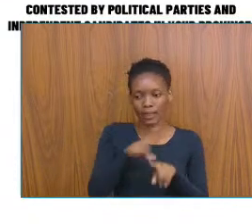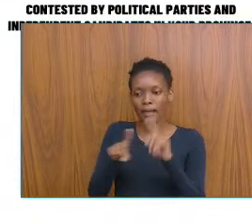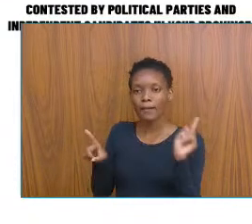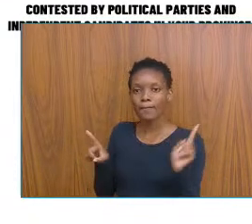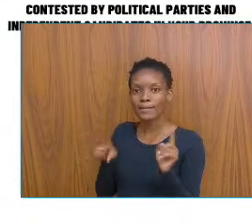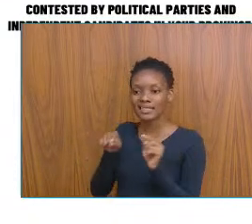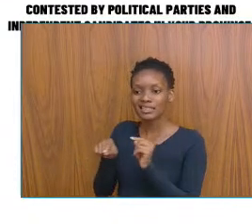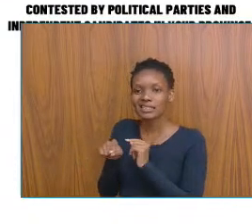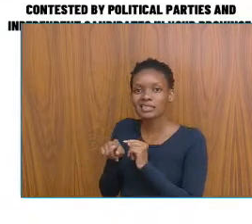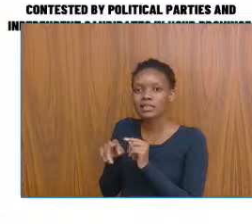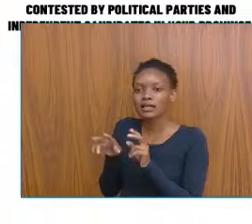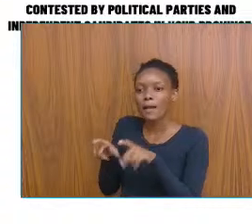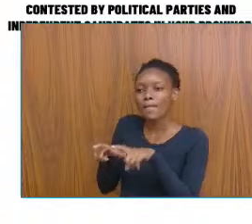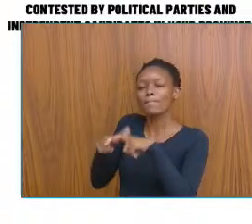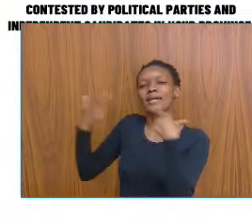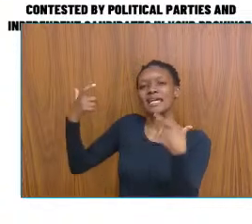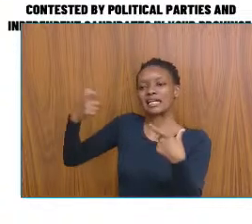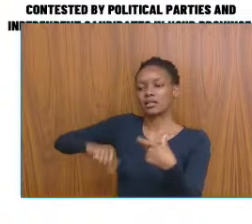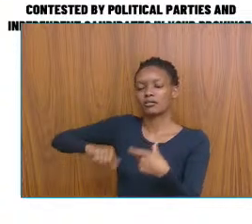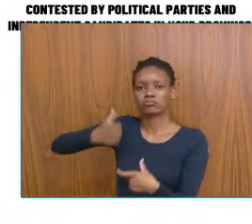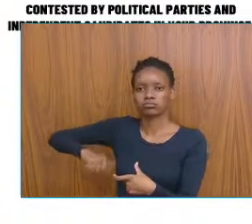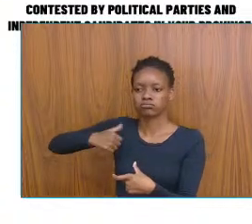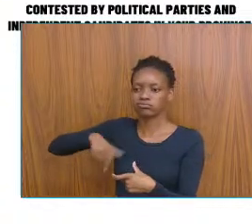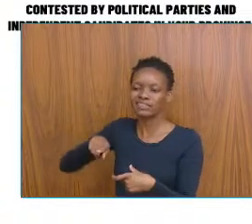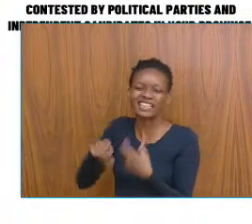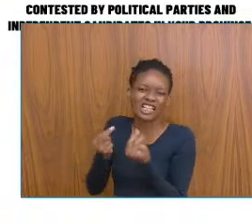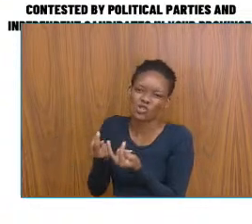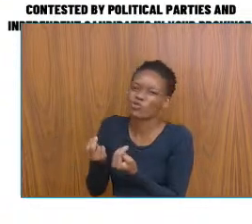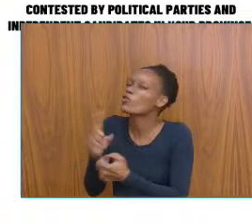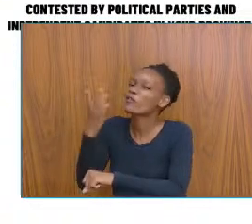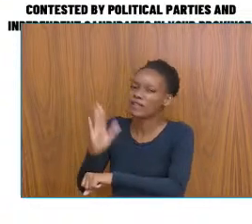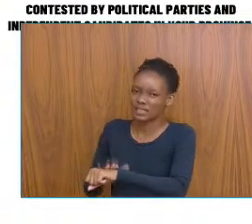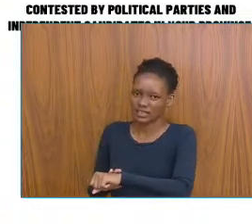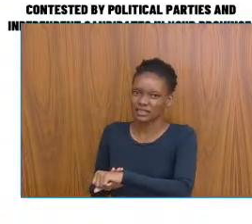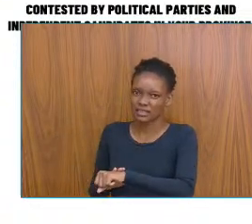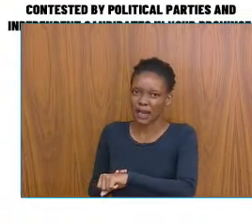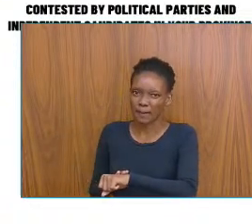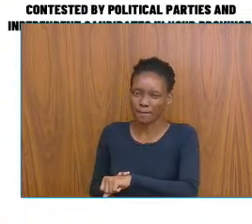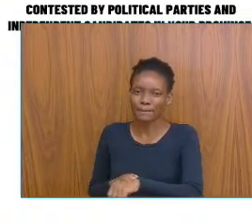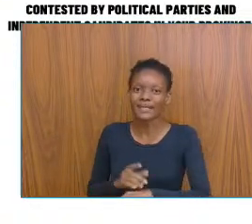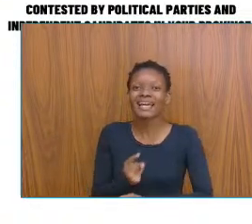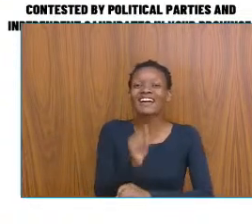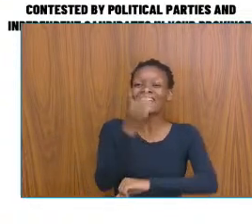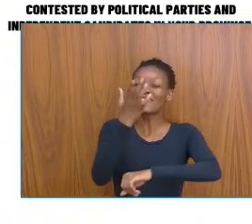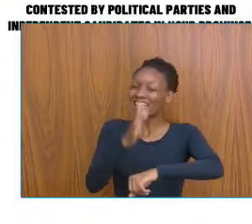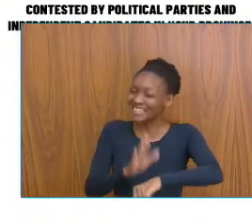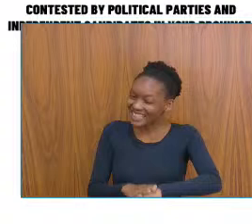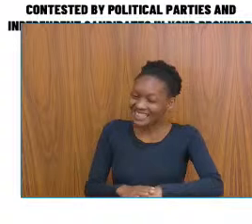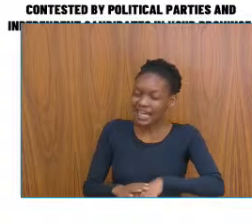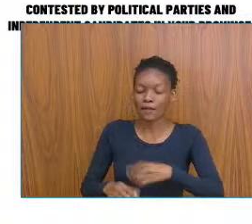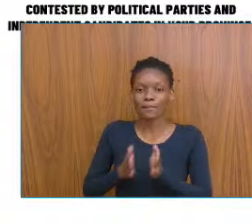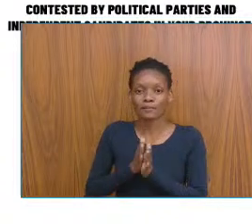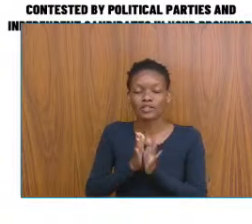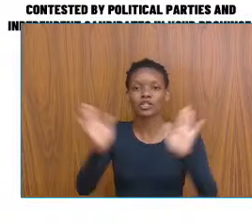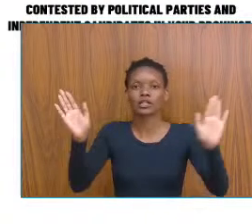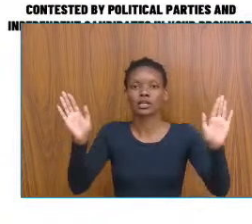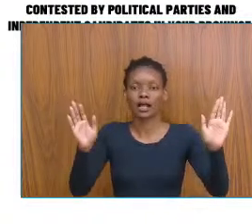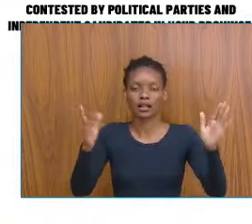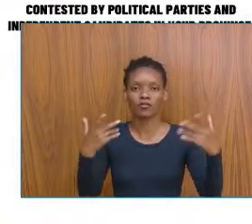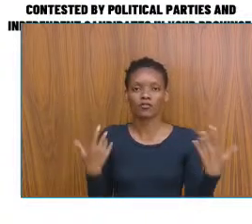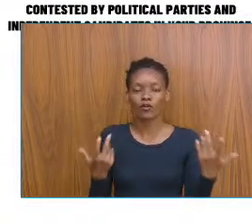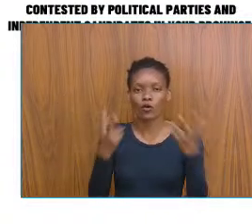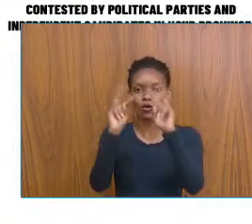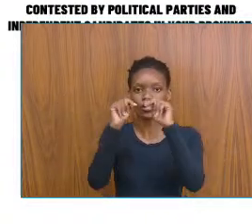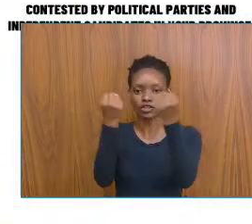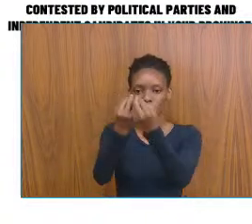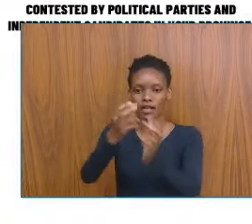to voters in metropolitan areas and for the first time in general elections for national and provincial